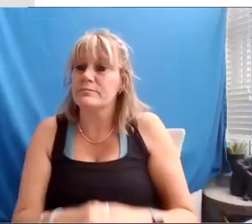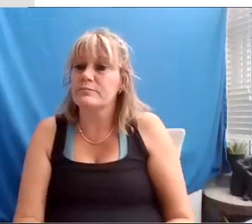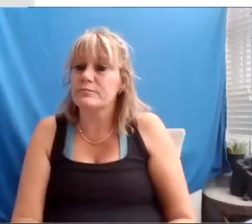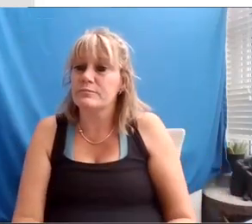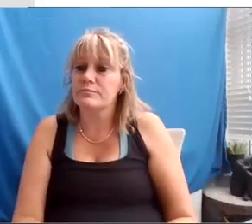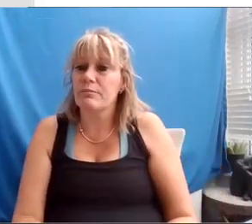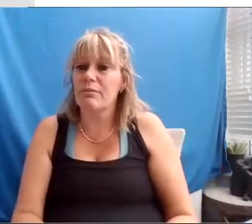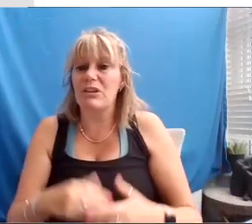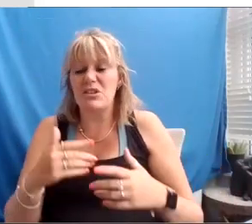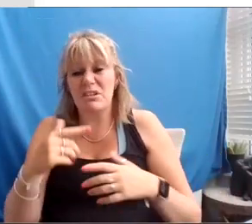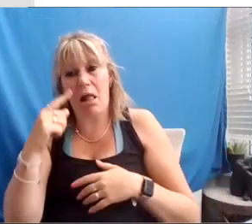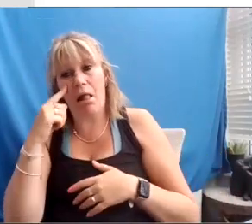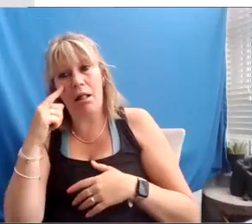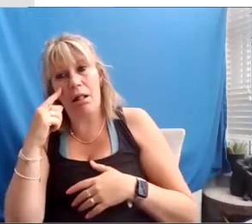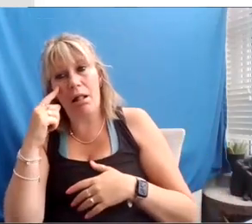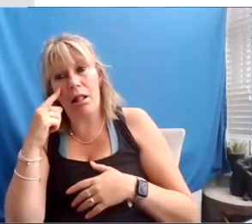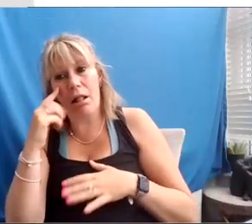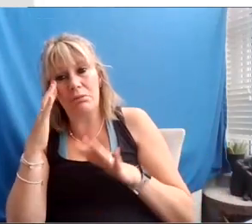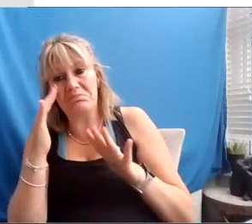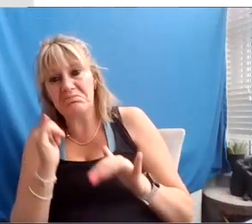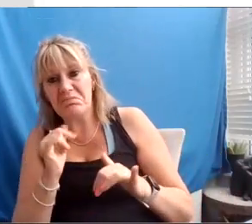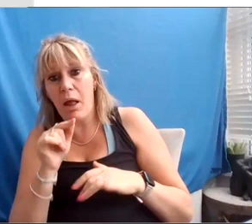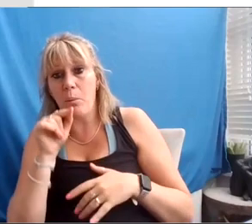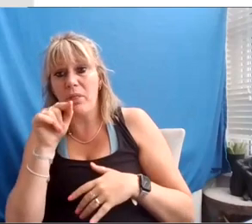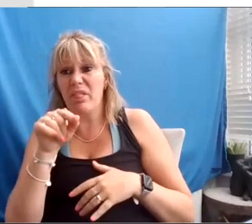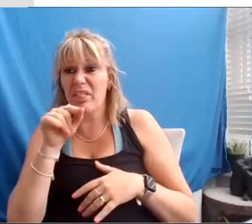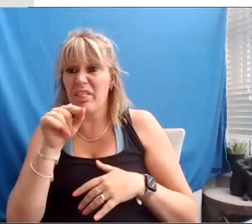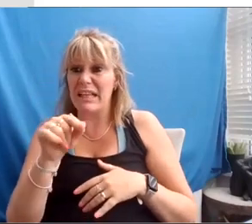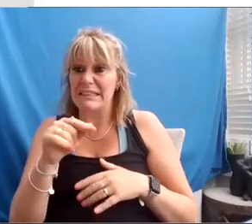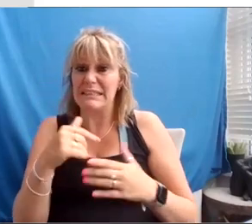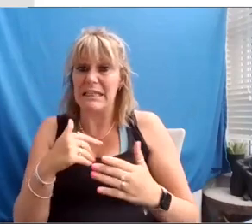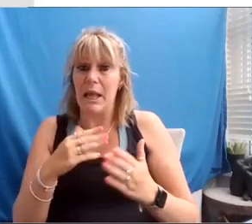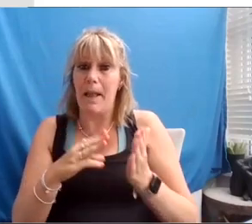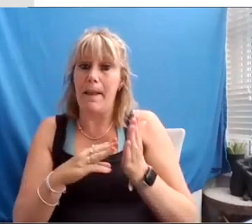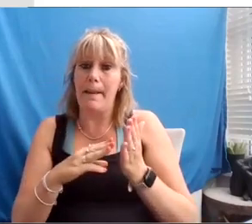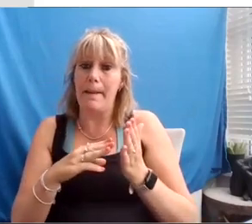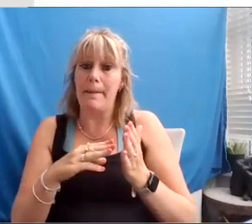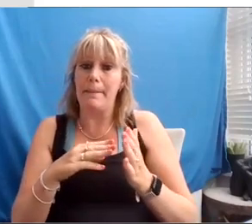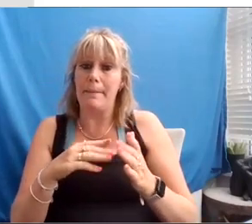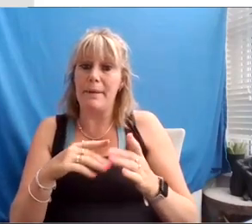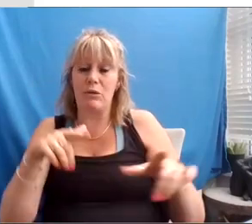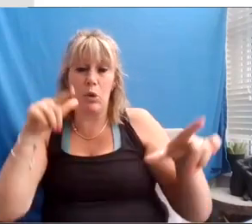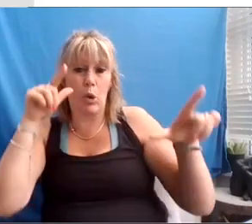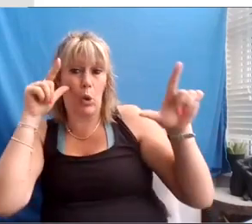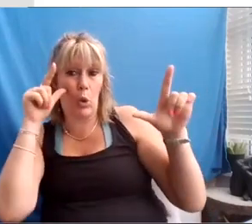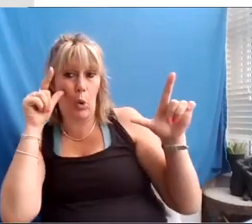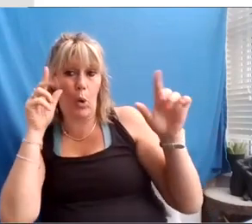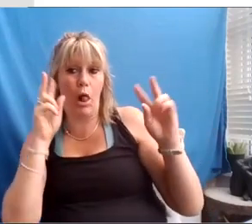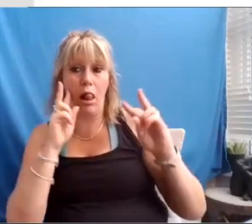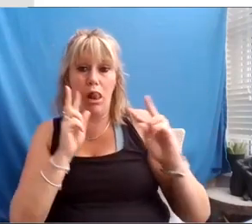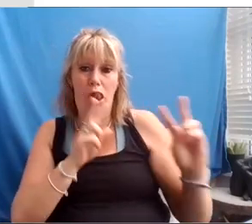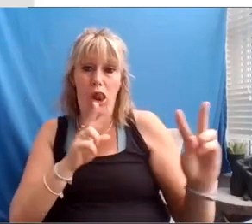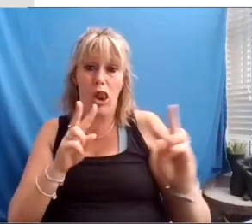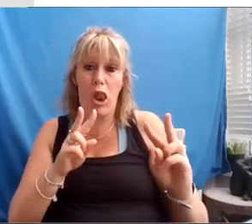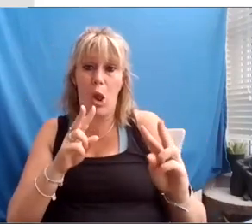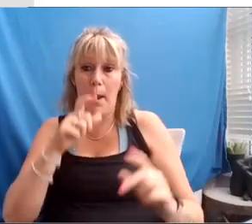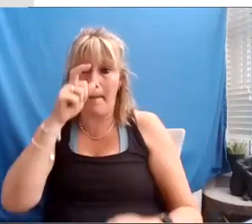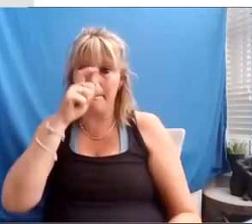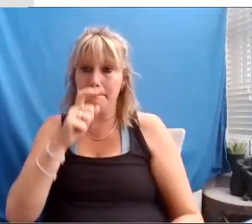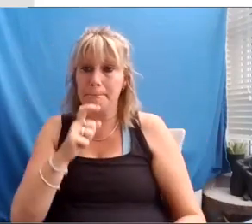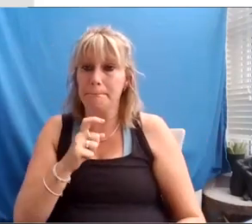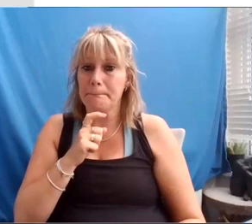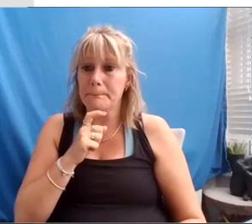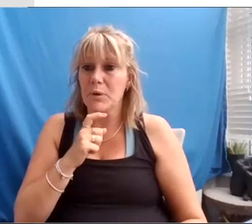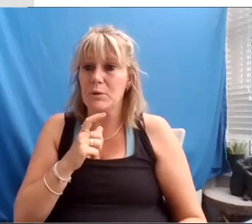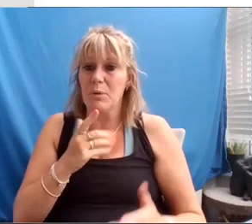Did a bit of experimenting and sort of came out with this mystical looking portal image, but really it was just sort of a grimy car